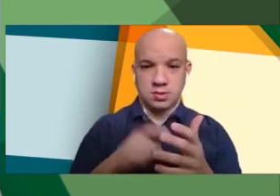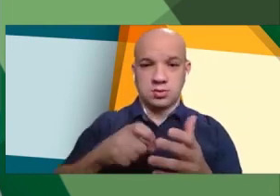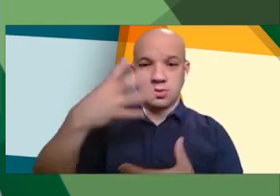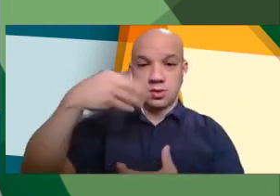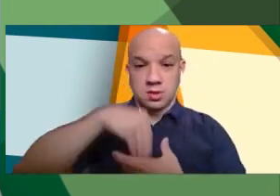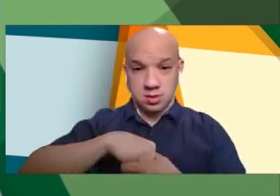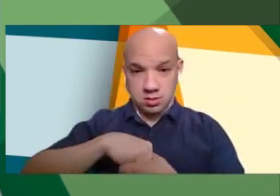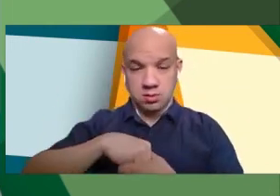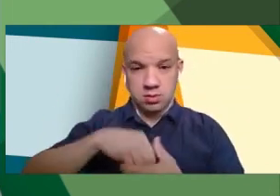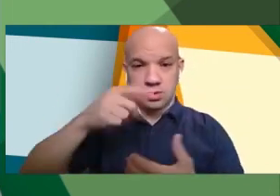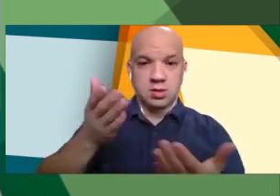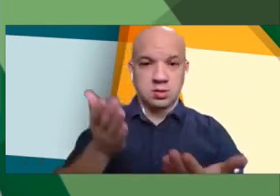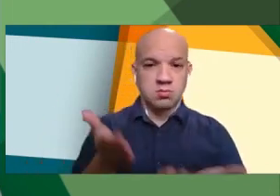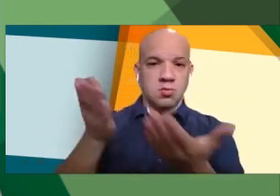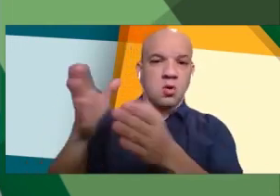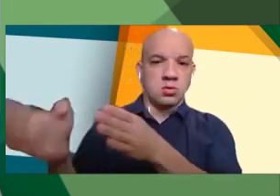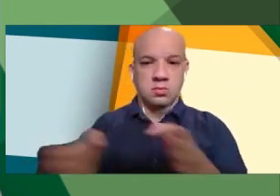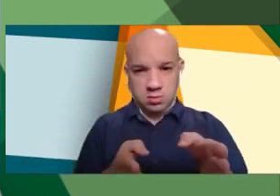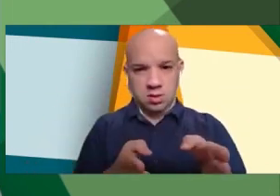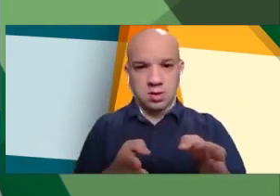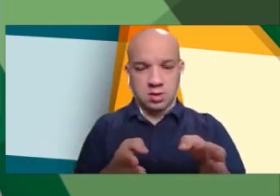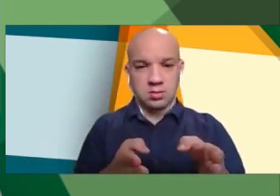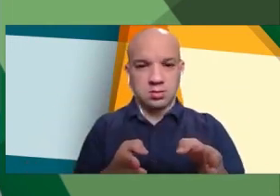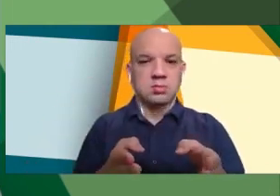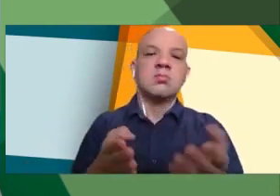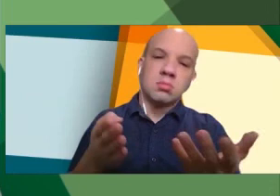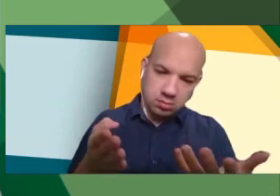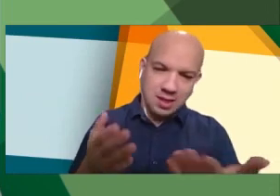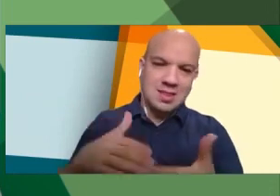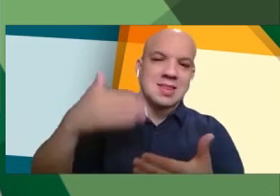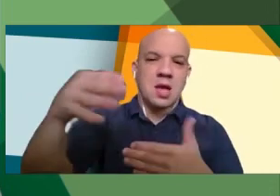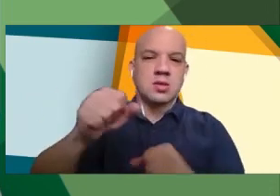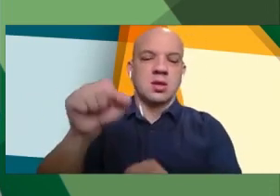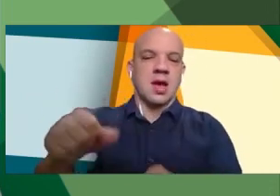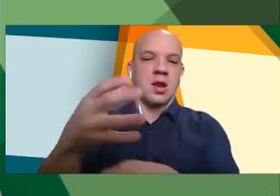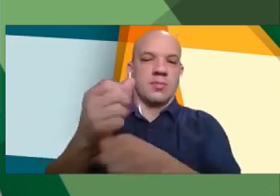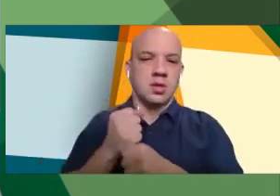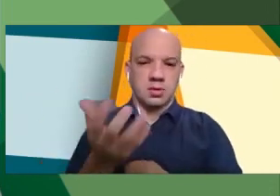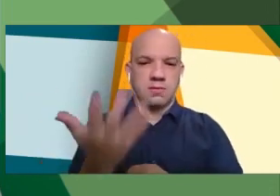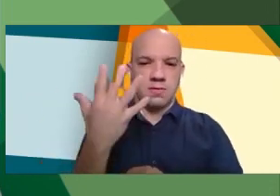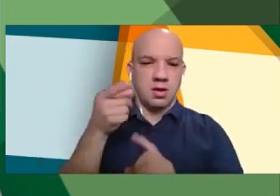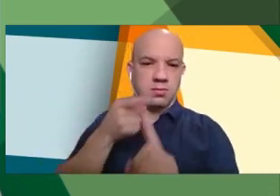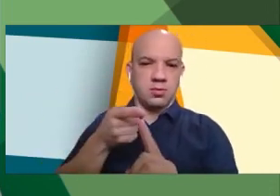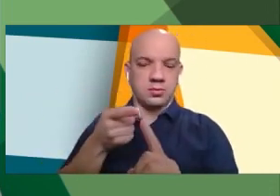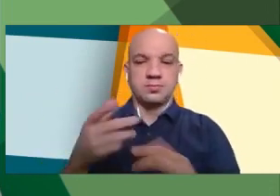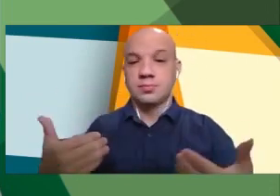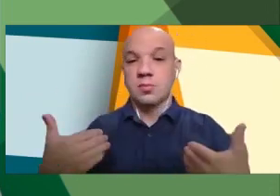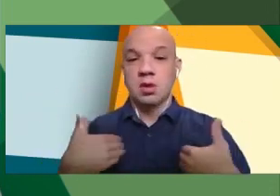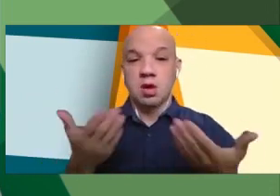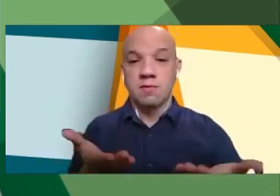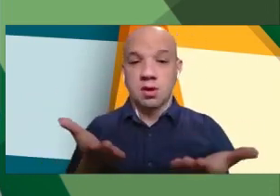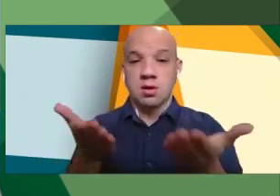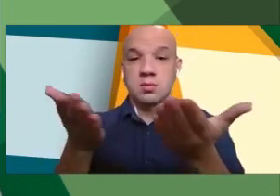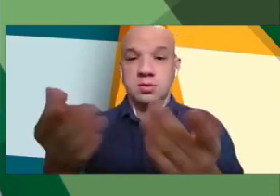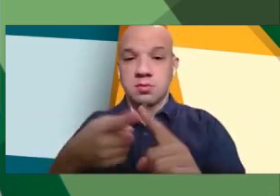this proposed plan in order to obtain the 5 bonus points. We have a presentation from the Assistant